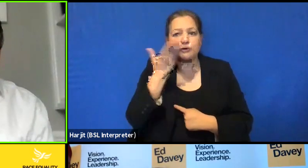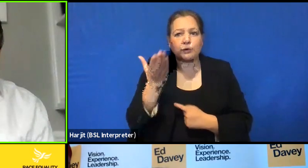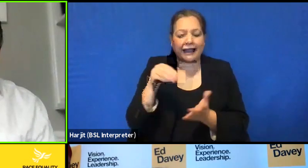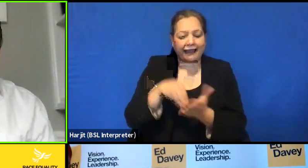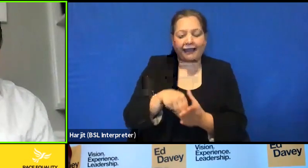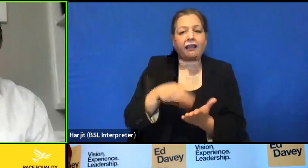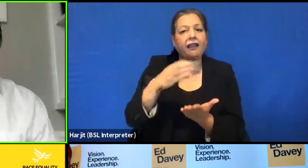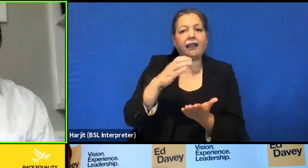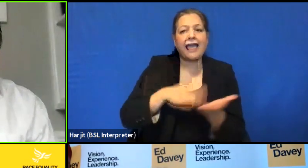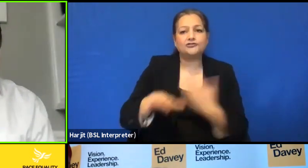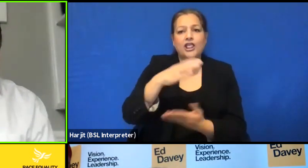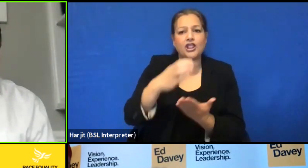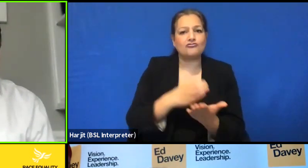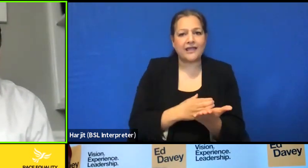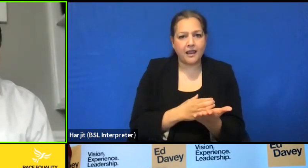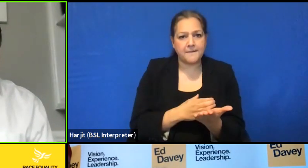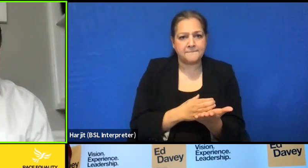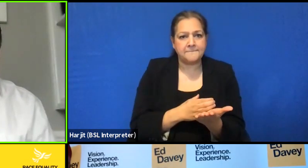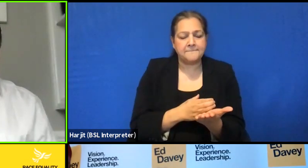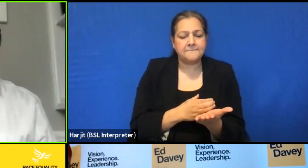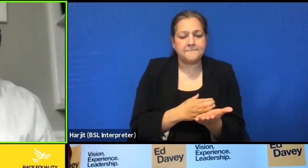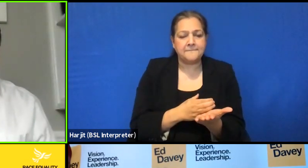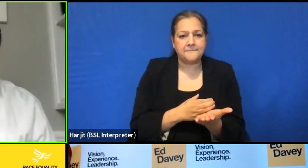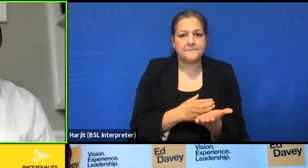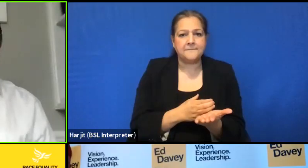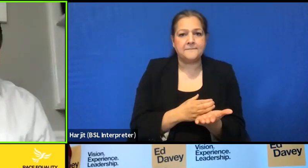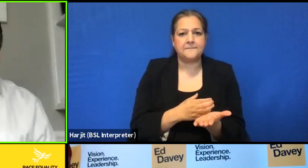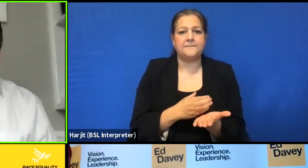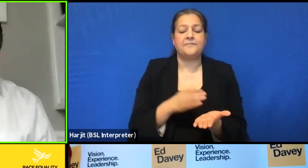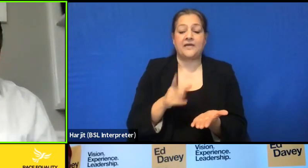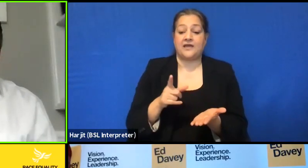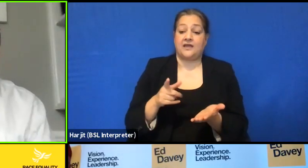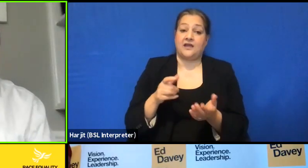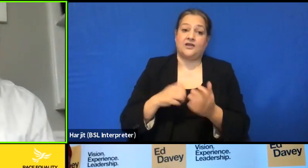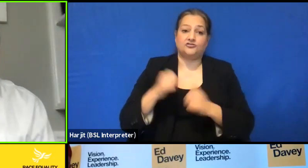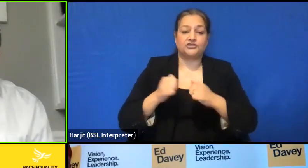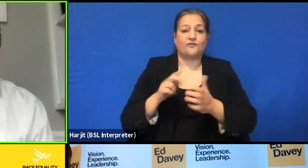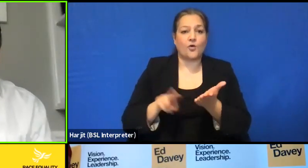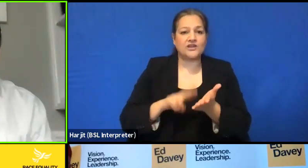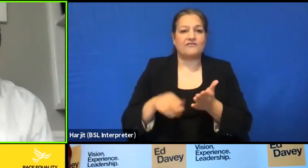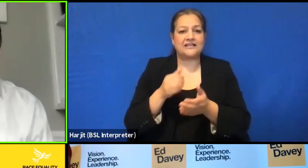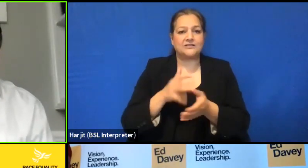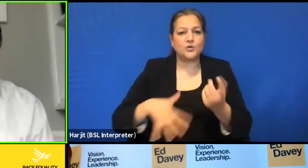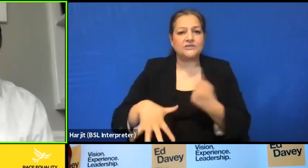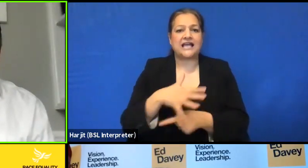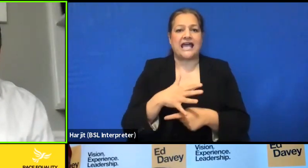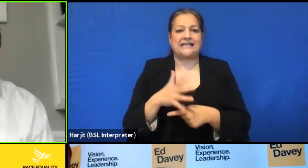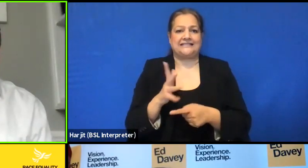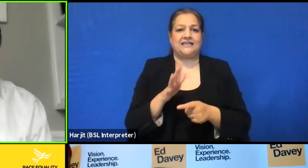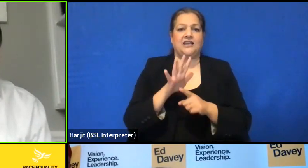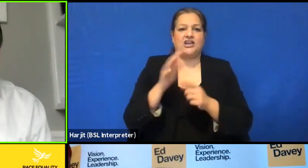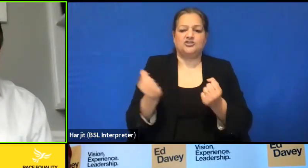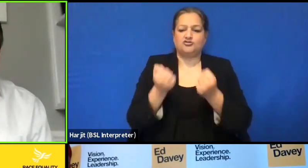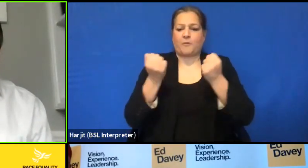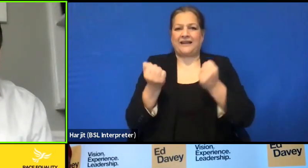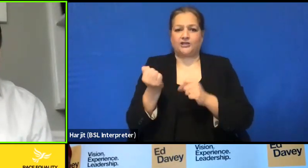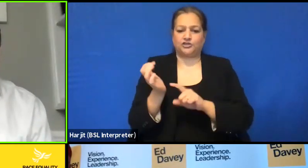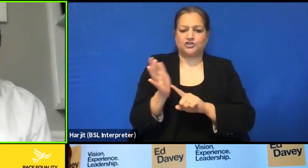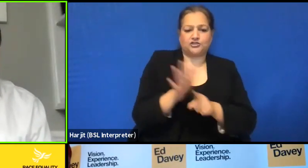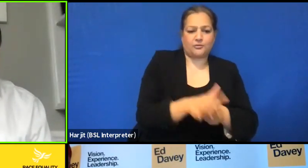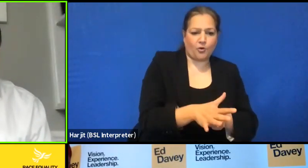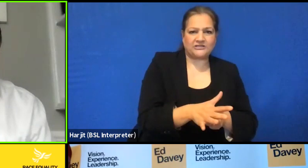curriculum, and that the structures of ordering society and community based on the domination and subordination of one race